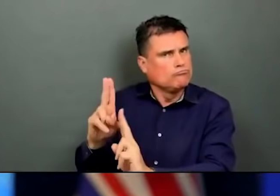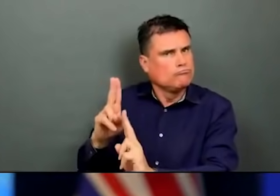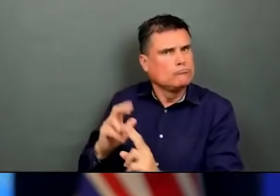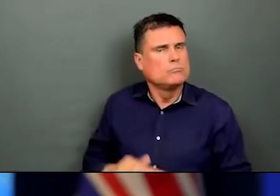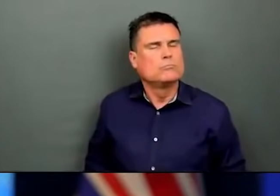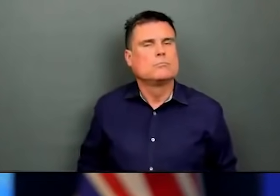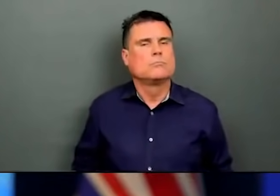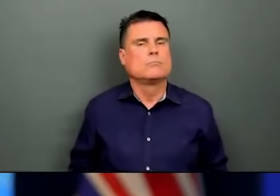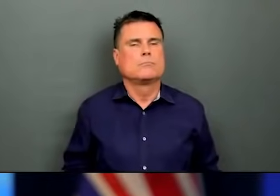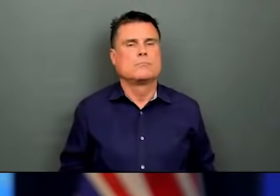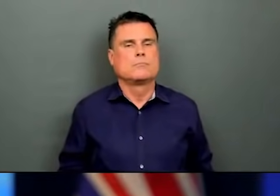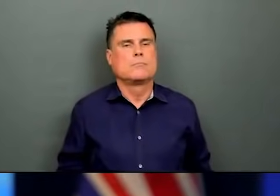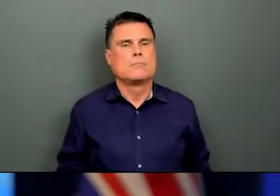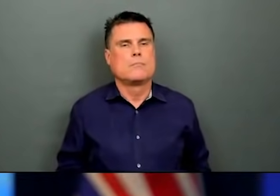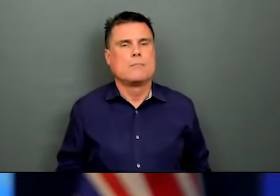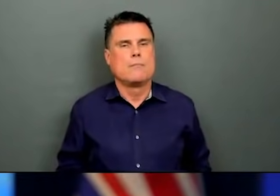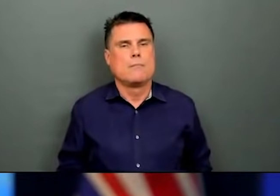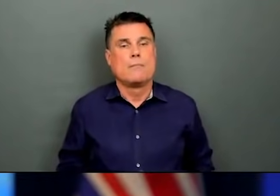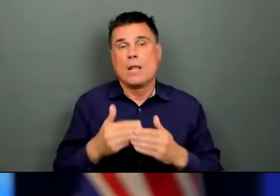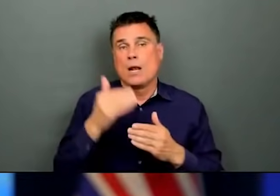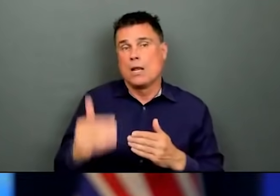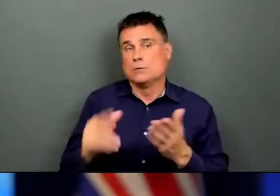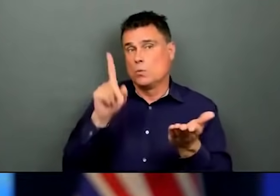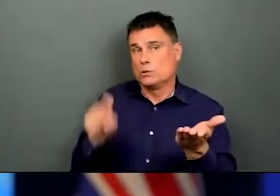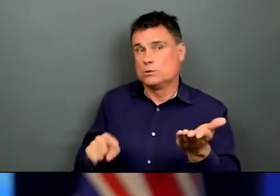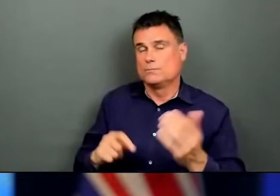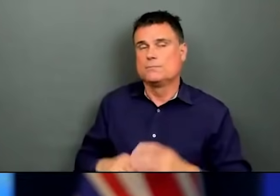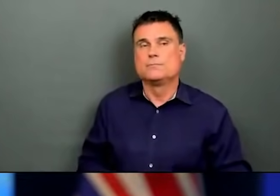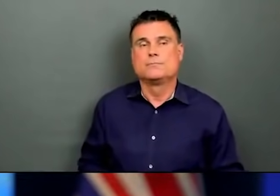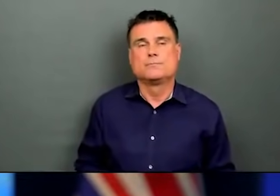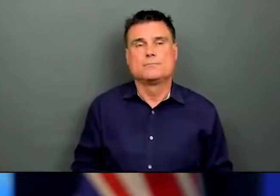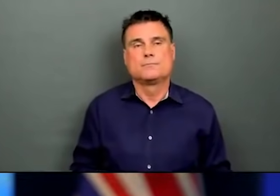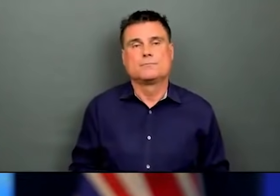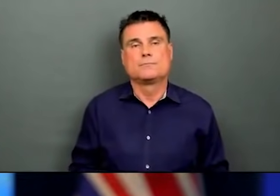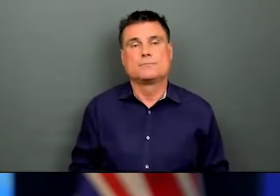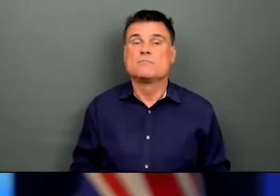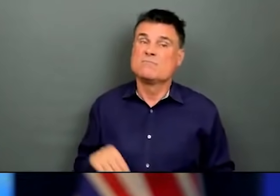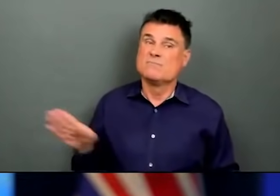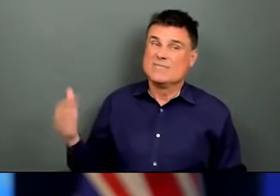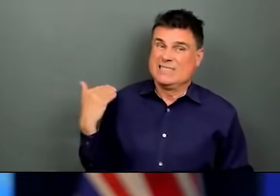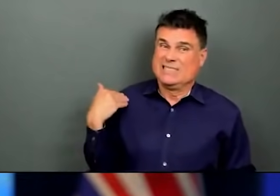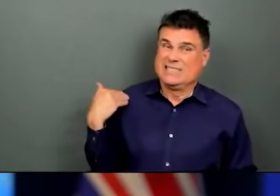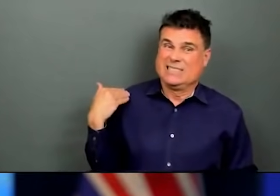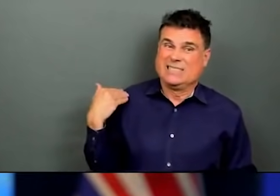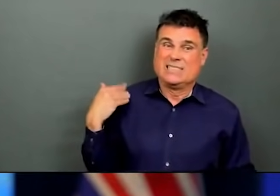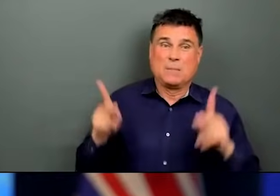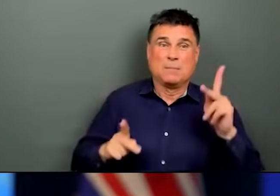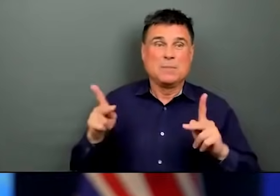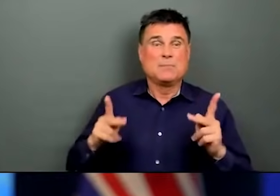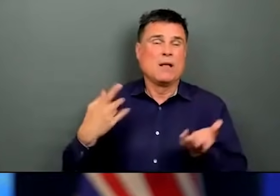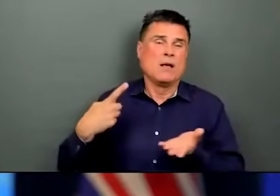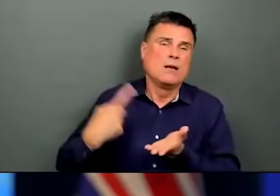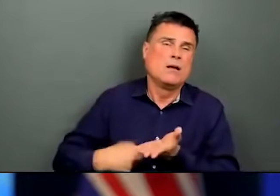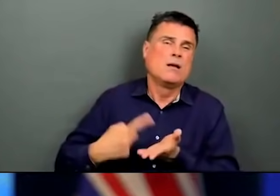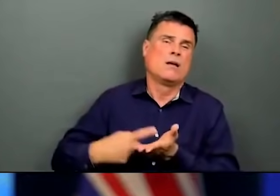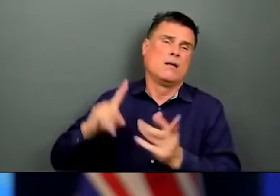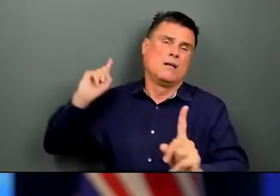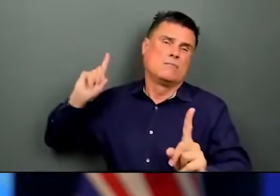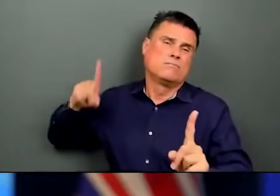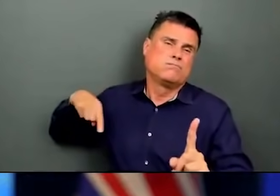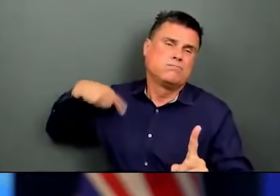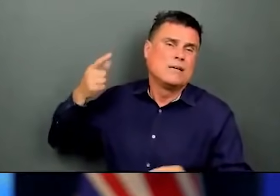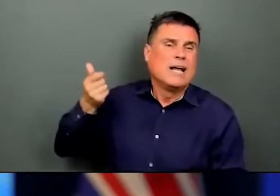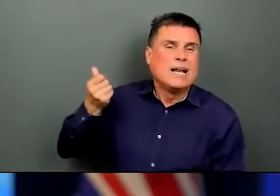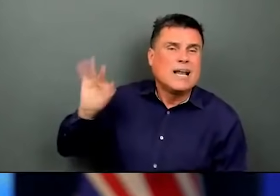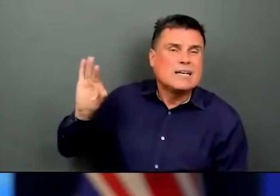Premier, as you just touched on, people have been talking about this since the 1970s, and we hear a lot of the same language from government,